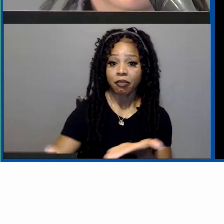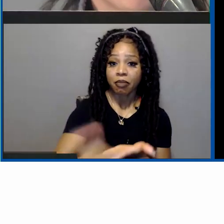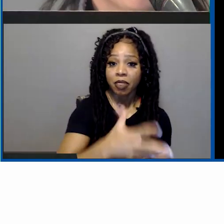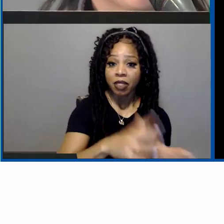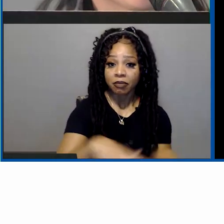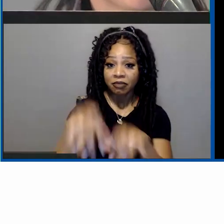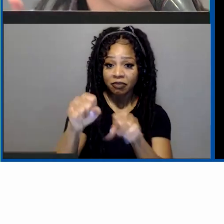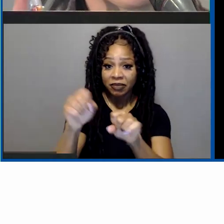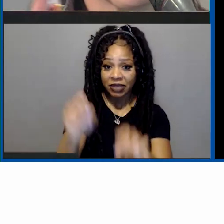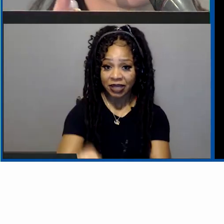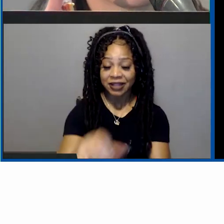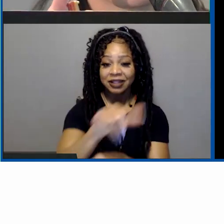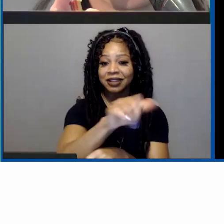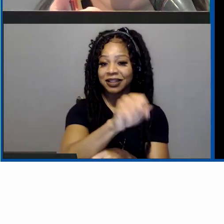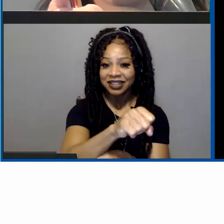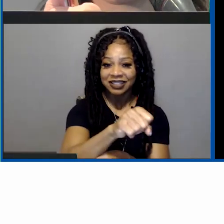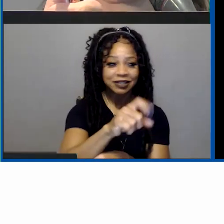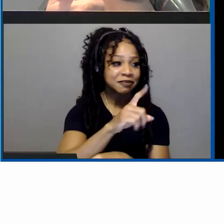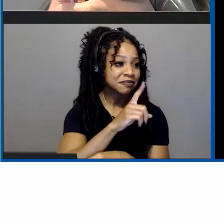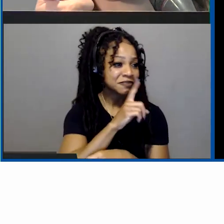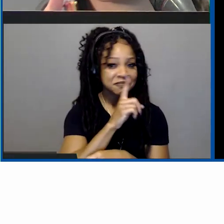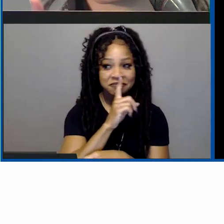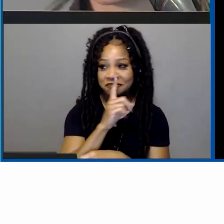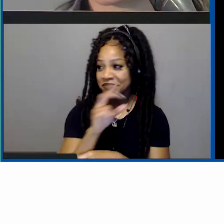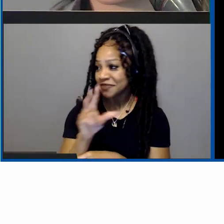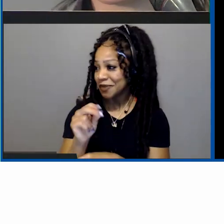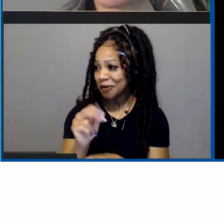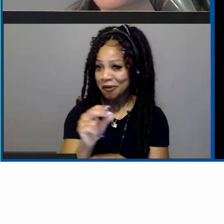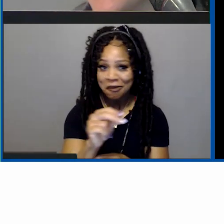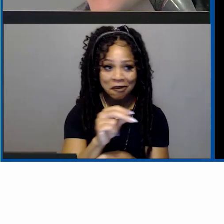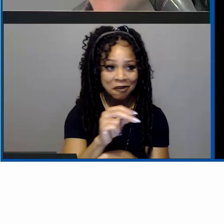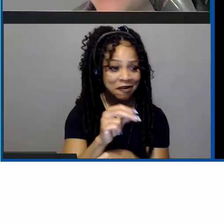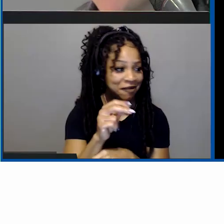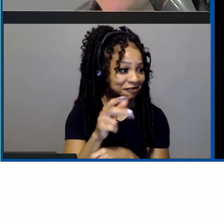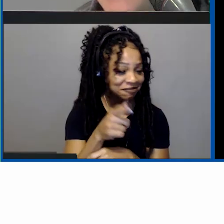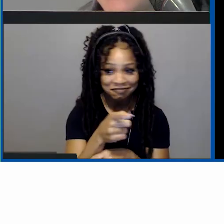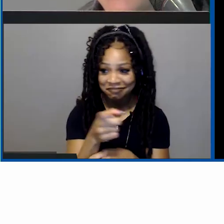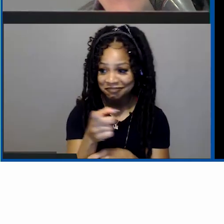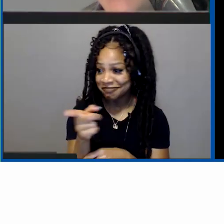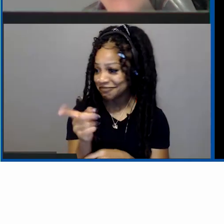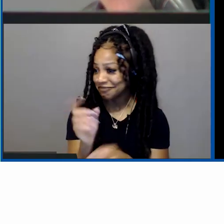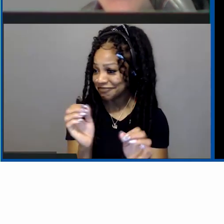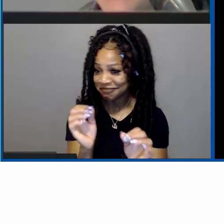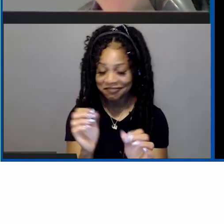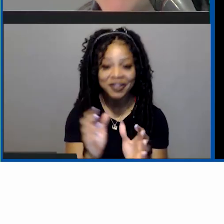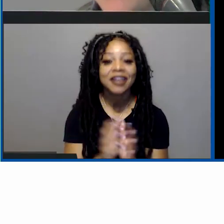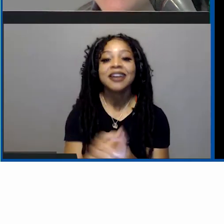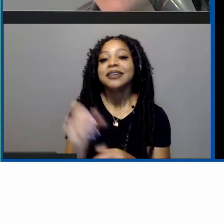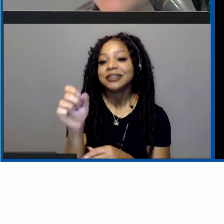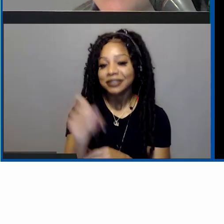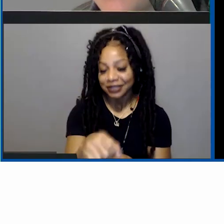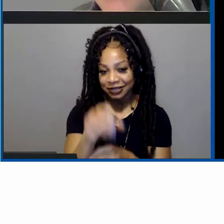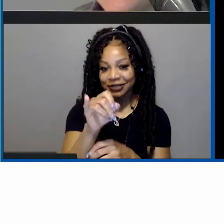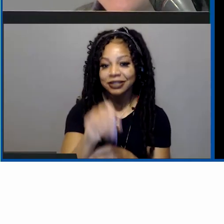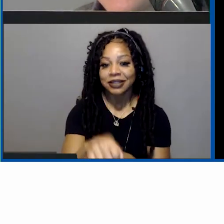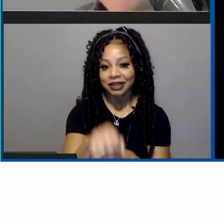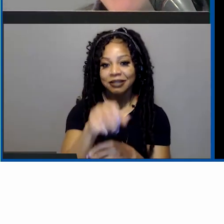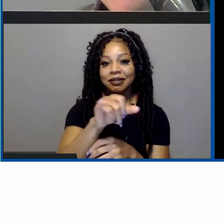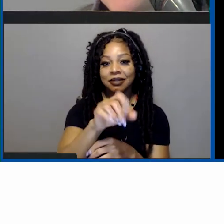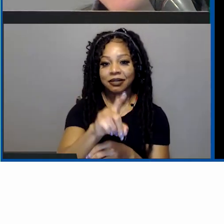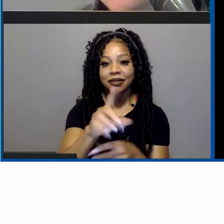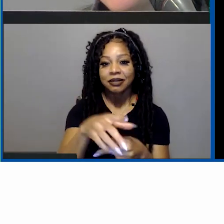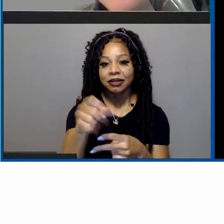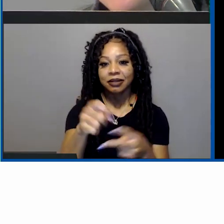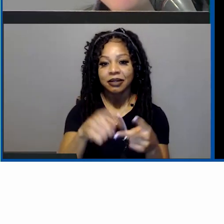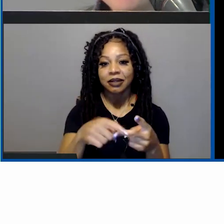Yes, lots of nods. I haven't heard a no yet. There could be a no in there, but I didn't hear it. So yes, they can take their ID and belongings. And does this